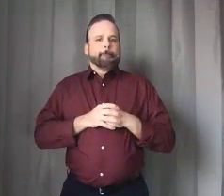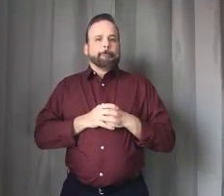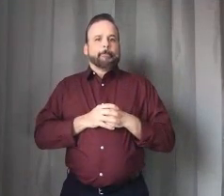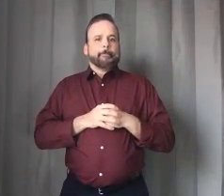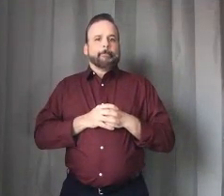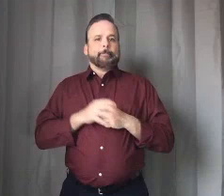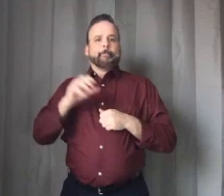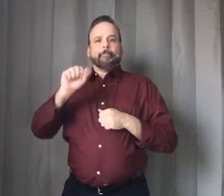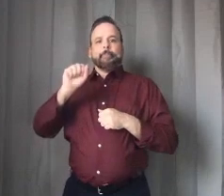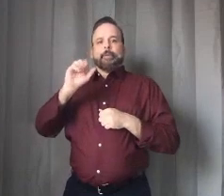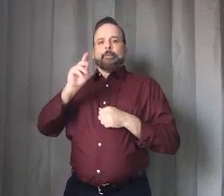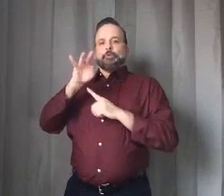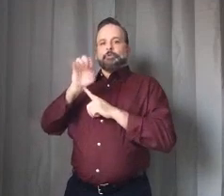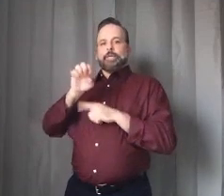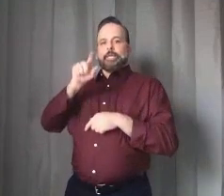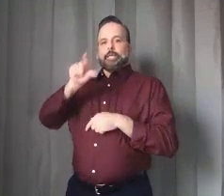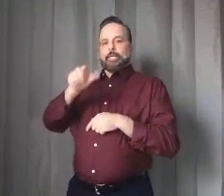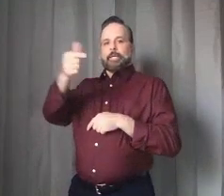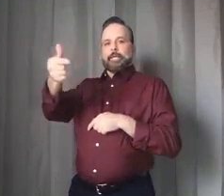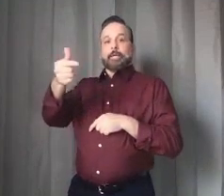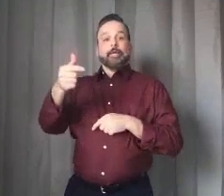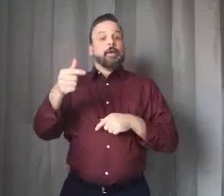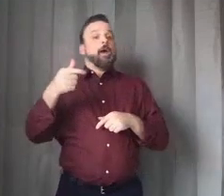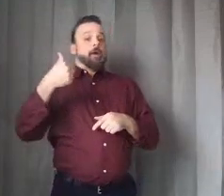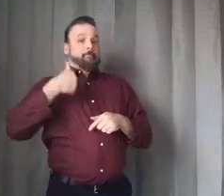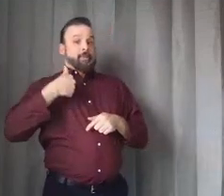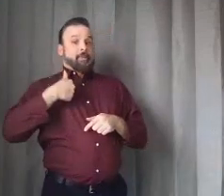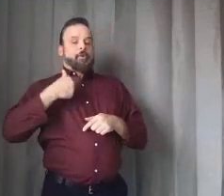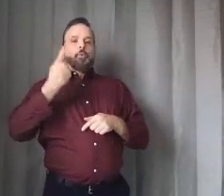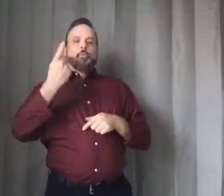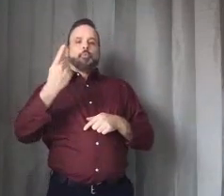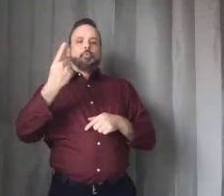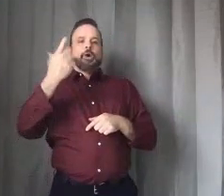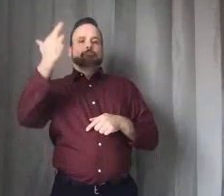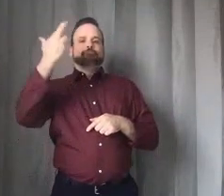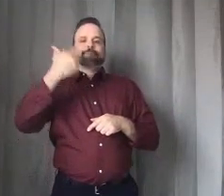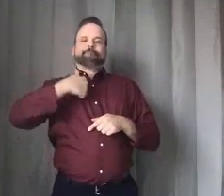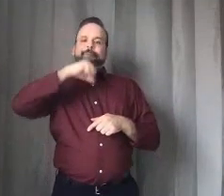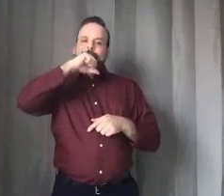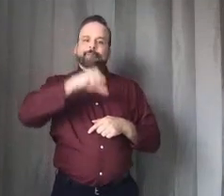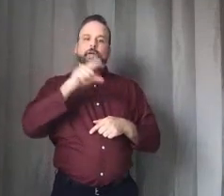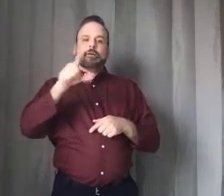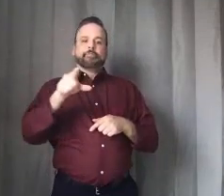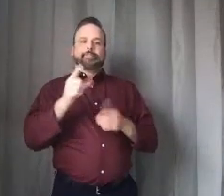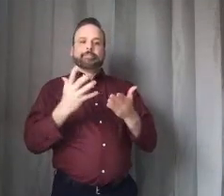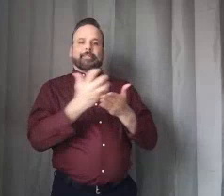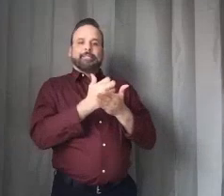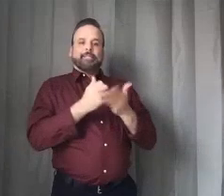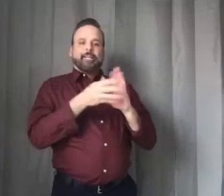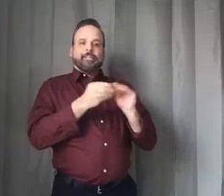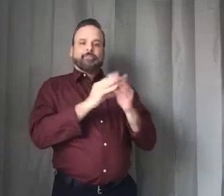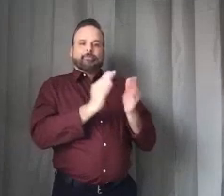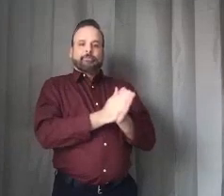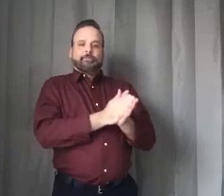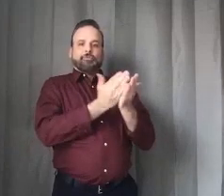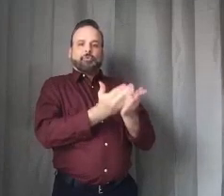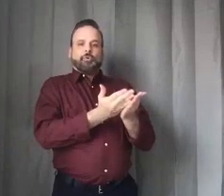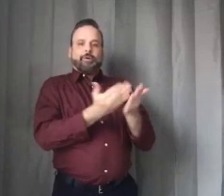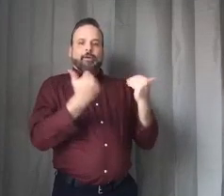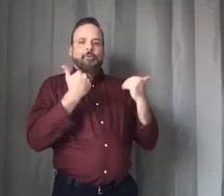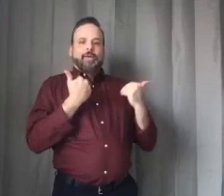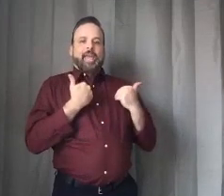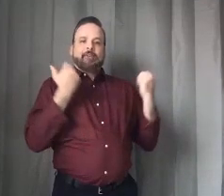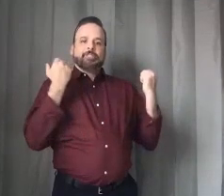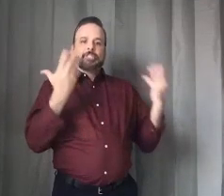Okay, Amerie. I do. Well, you know, one thing I love about this anthology, we have so many writers of